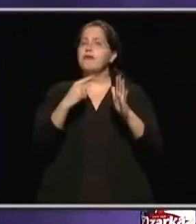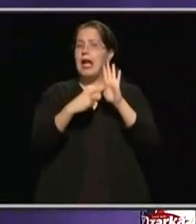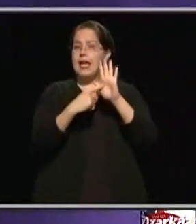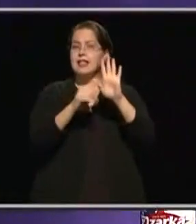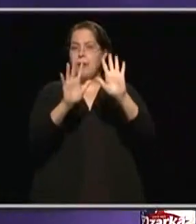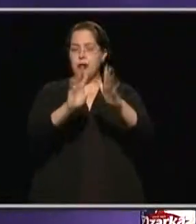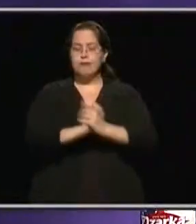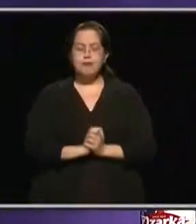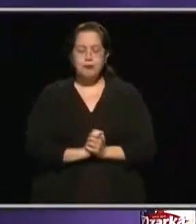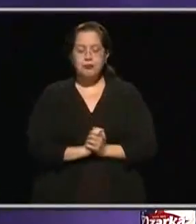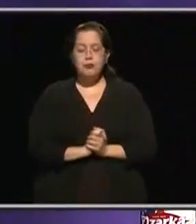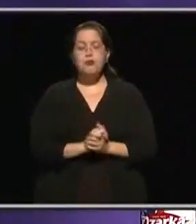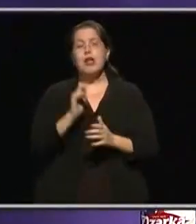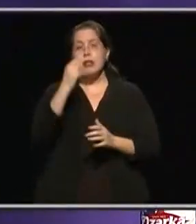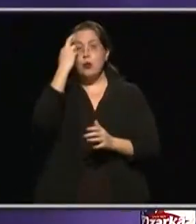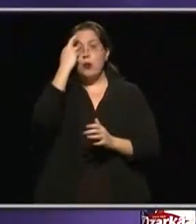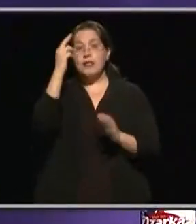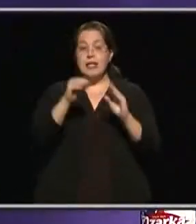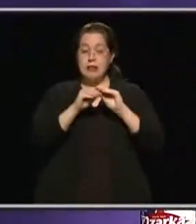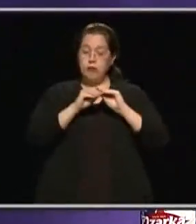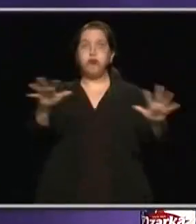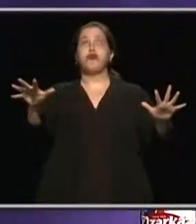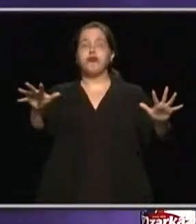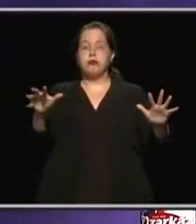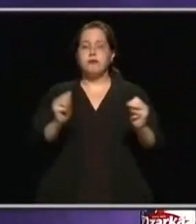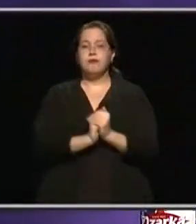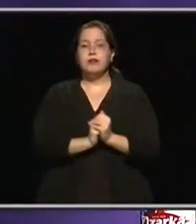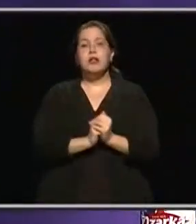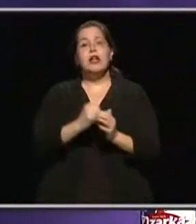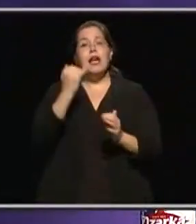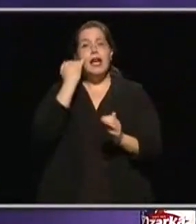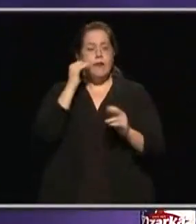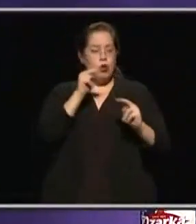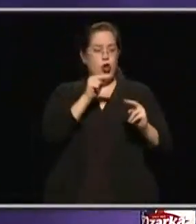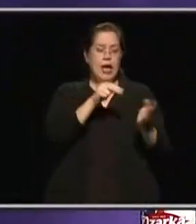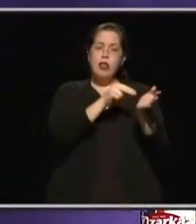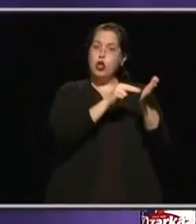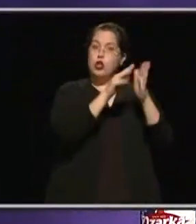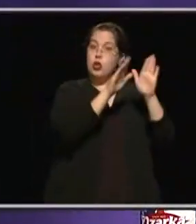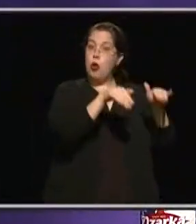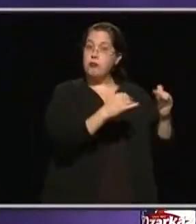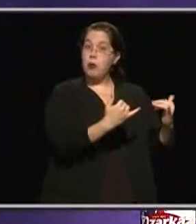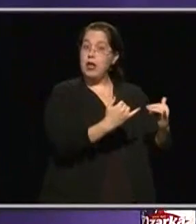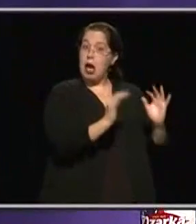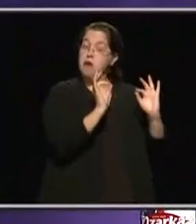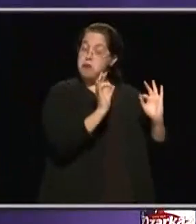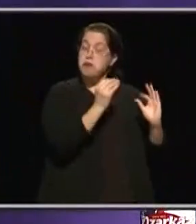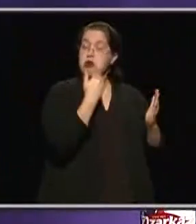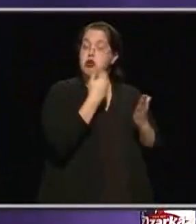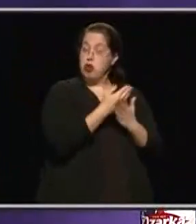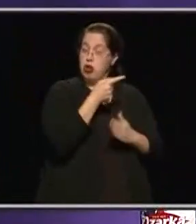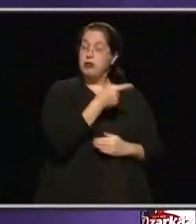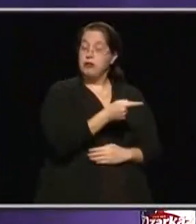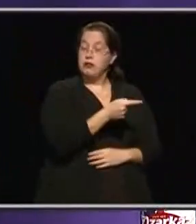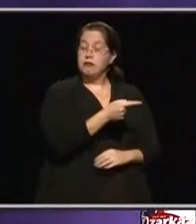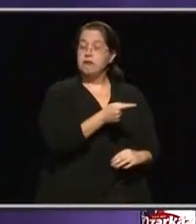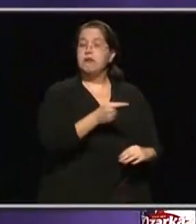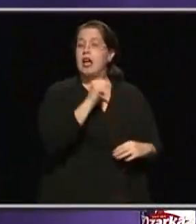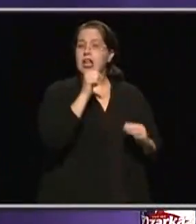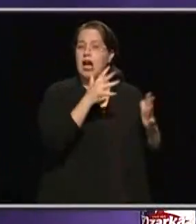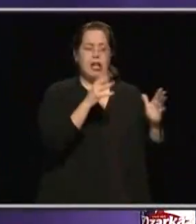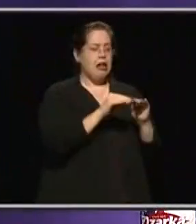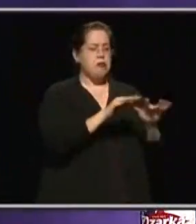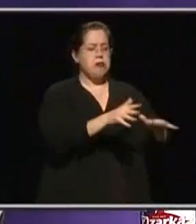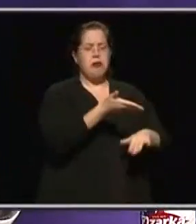example of why this is spreading, and if you take the nursing homes, which right now we're doing very, very well good on it, not a big spread